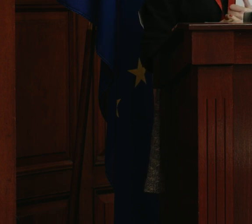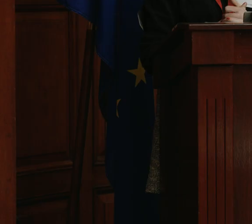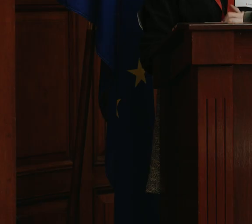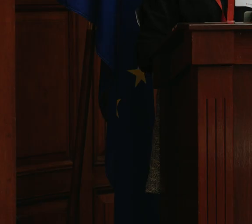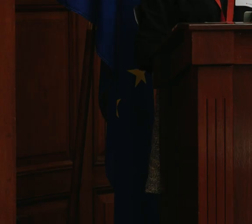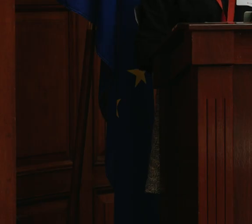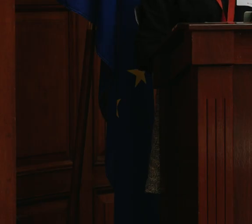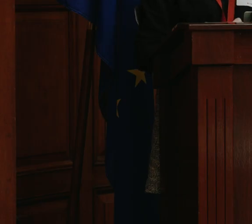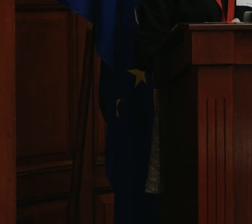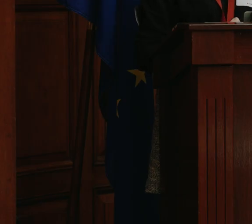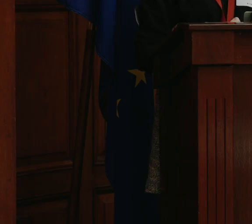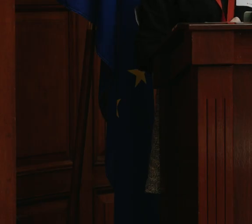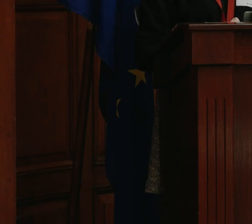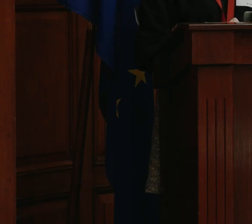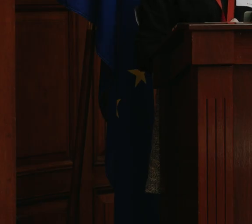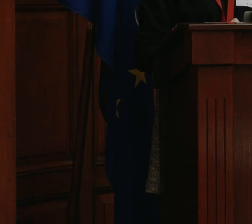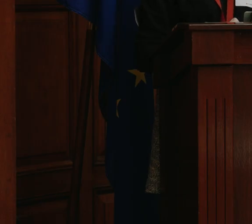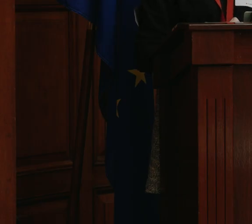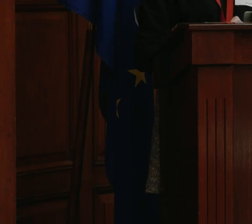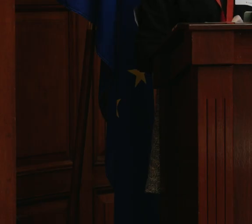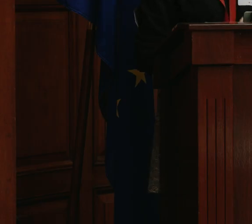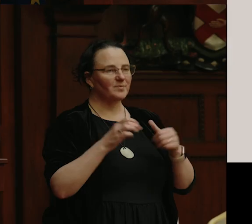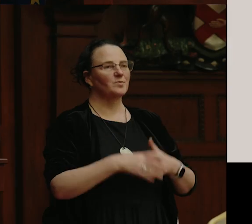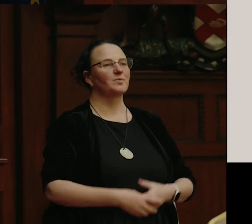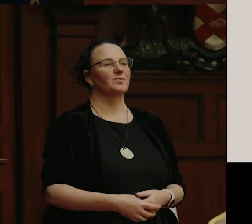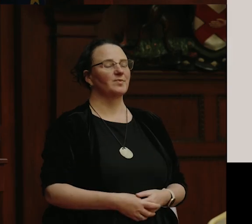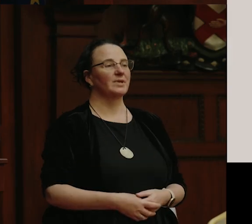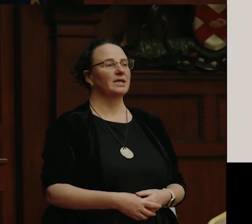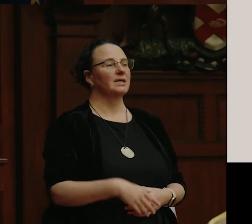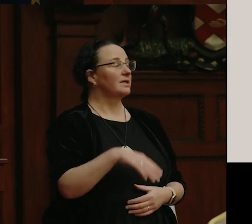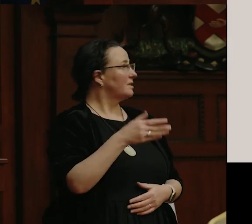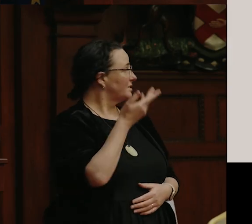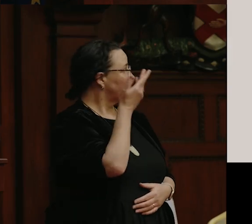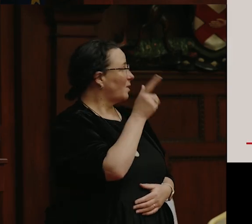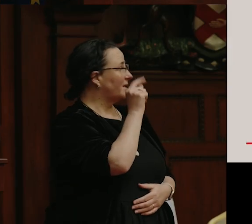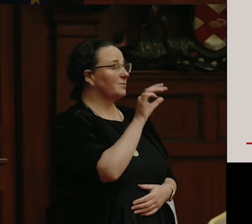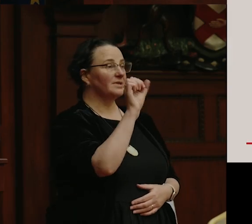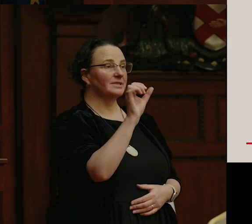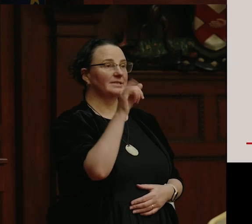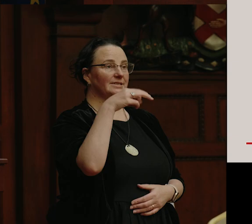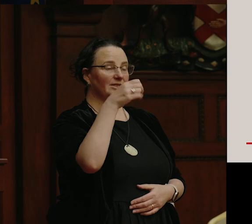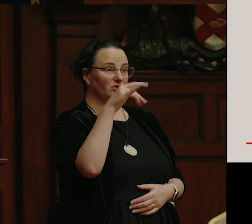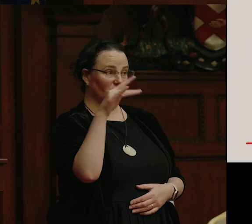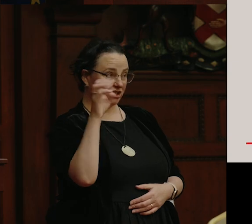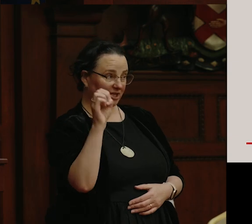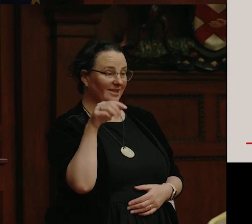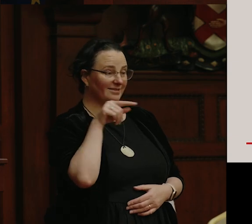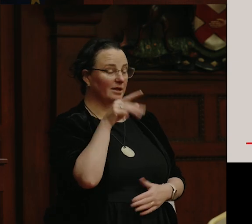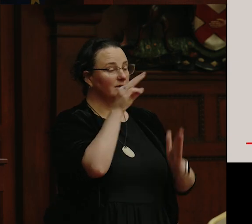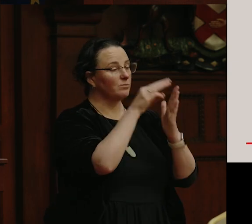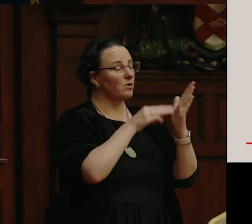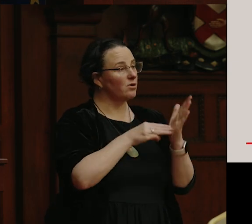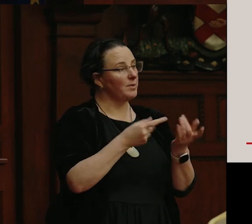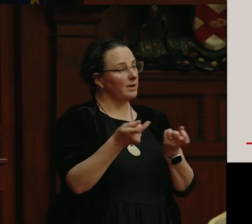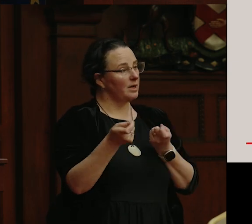not be possible without their support and input. So SYNERG-IE is a programme that is